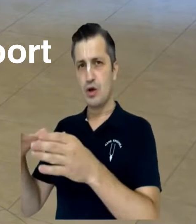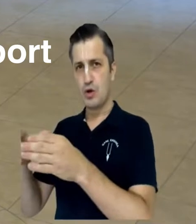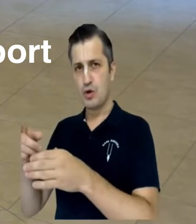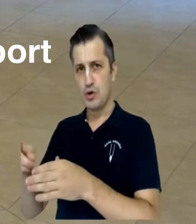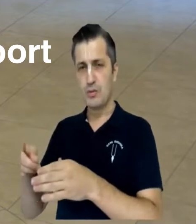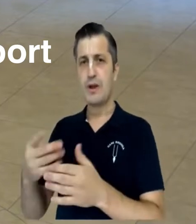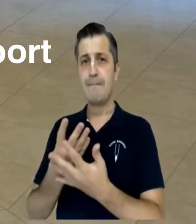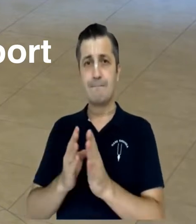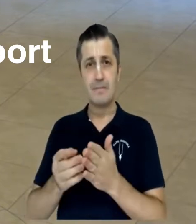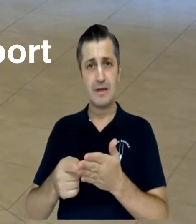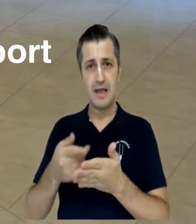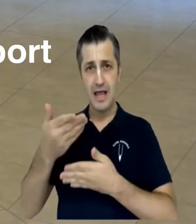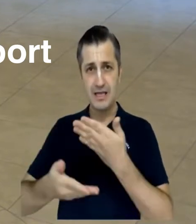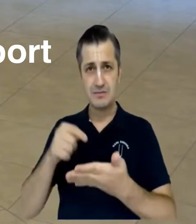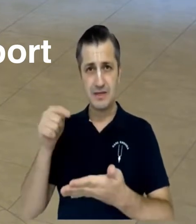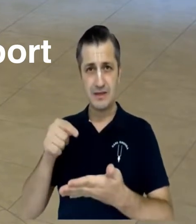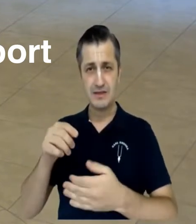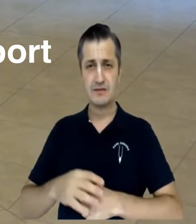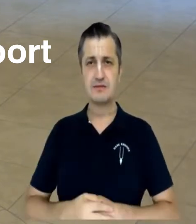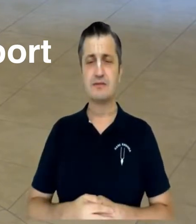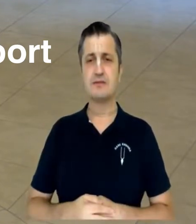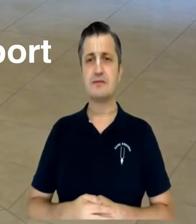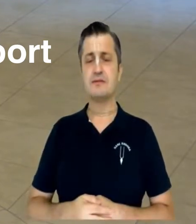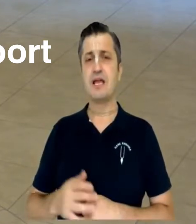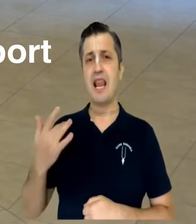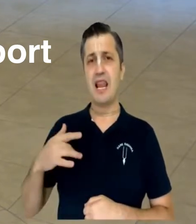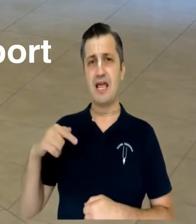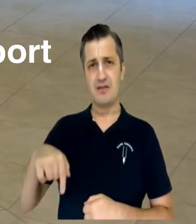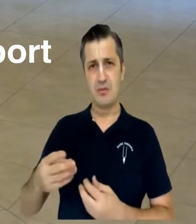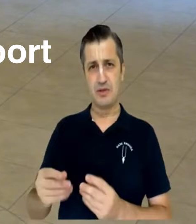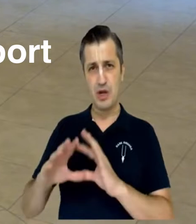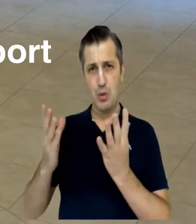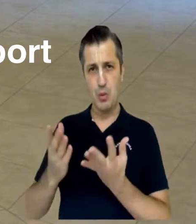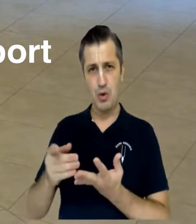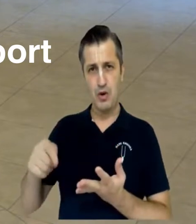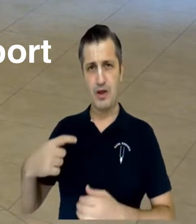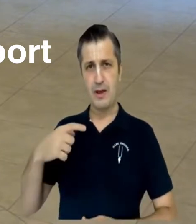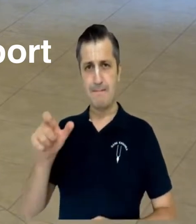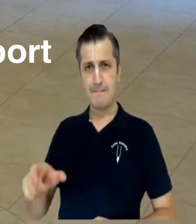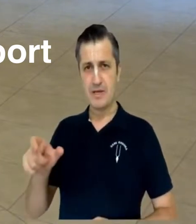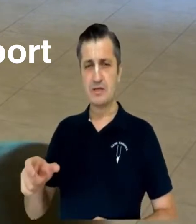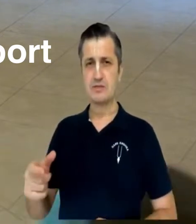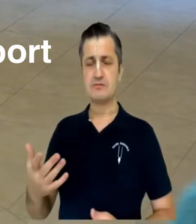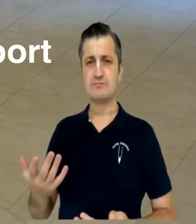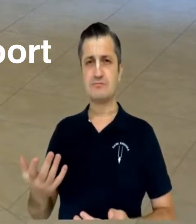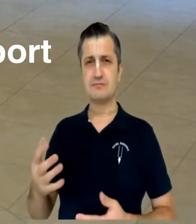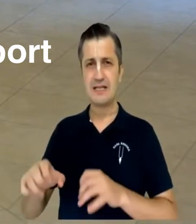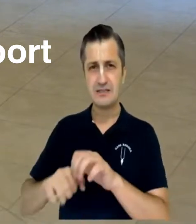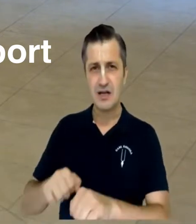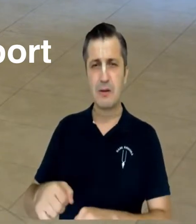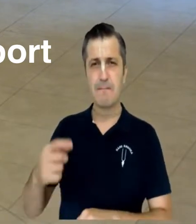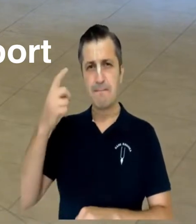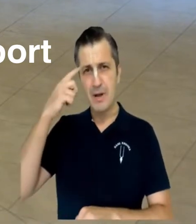with the mind and five senses have their material bodies which are changing. As long as a living entity is